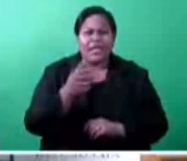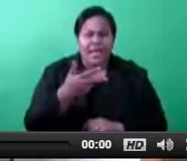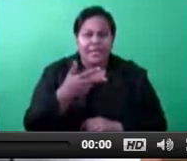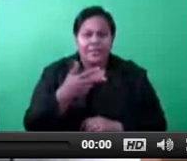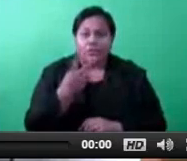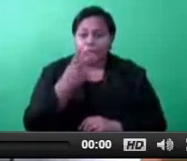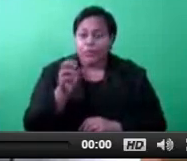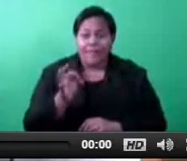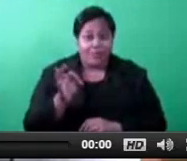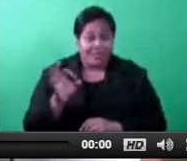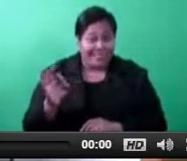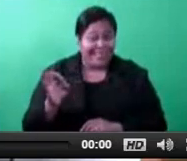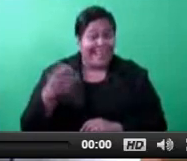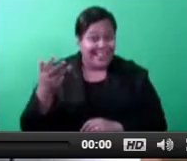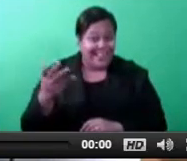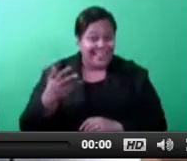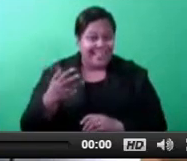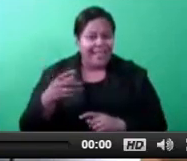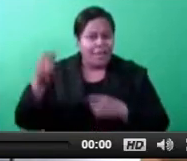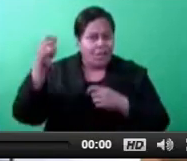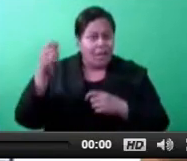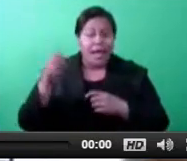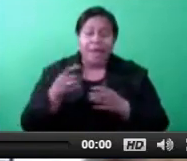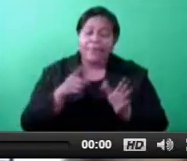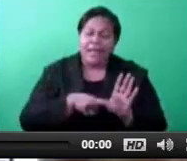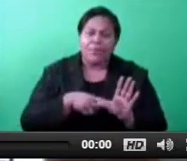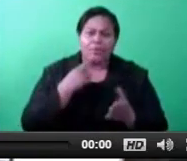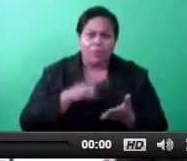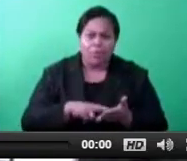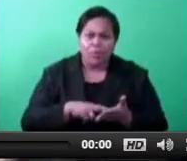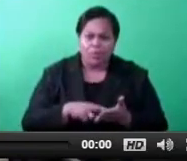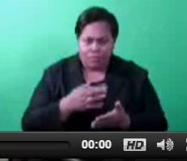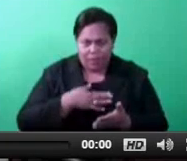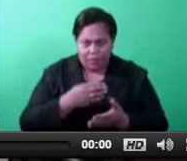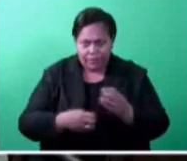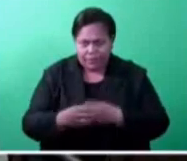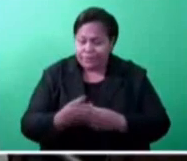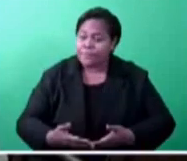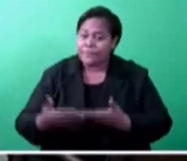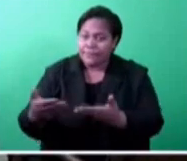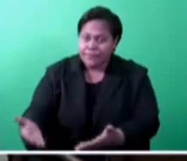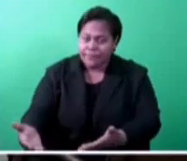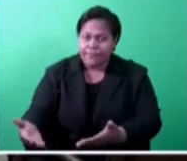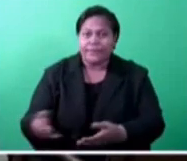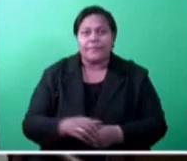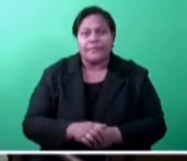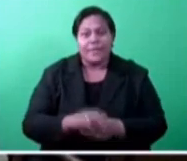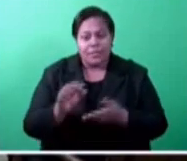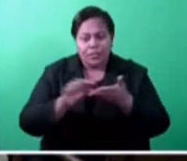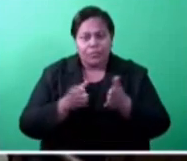Annual Report of the Office of the Auditor General to Parliament. Thank you, sir. Please hand the report to the Secretary General.